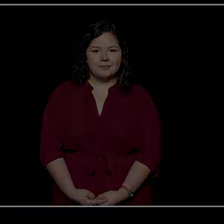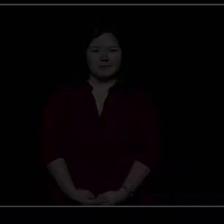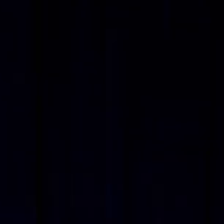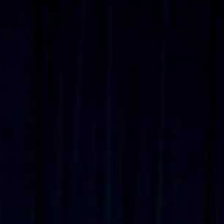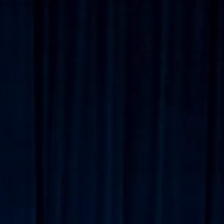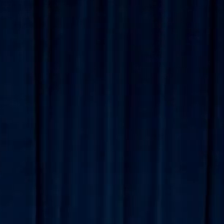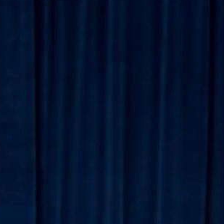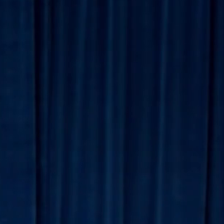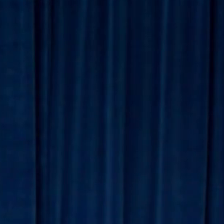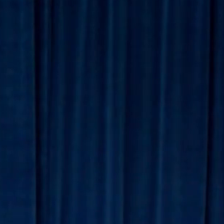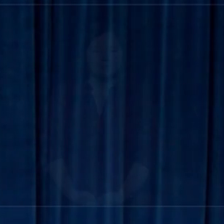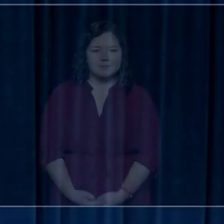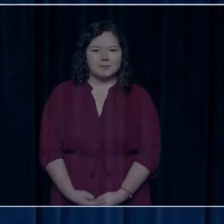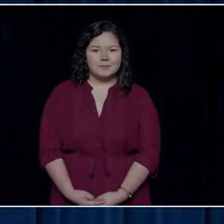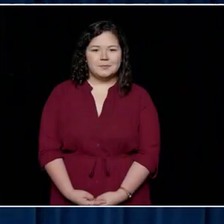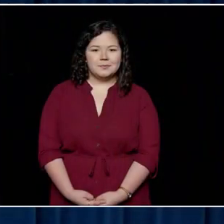congratulations.